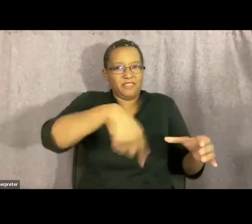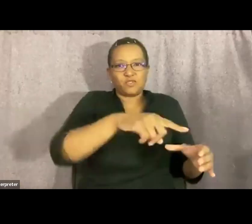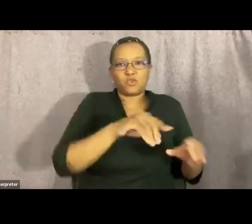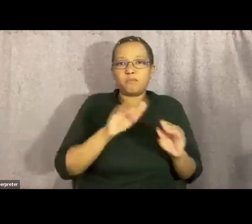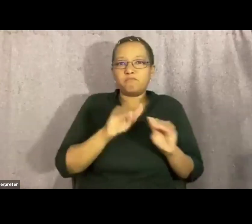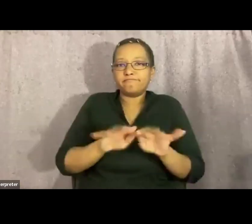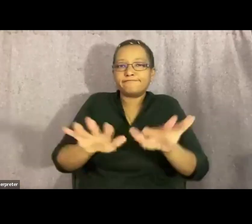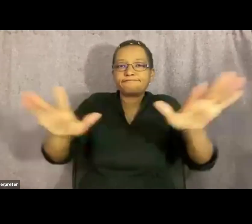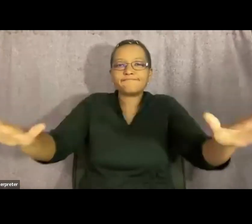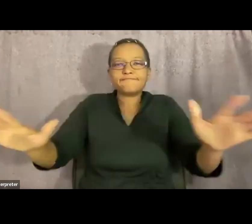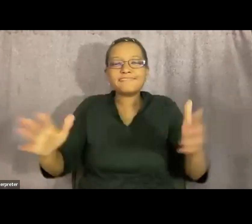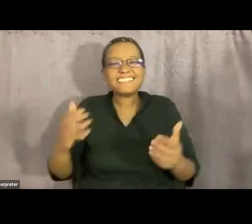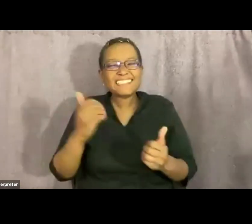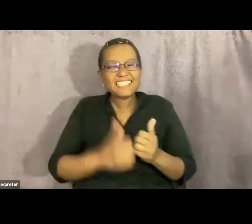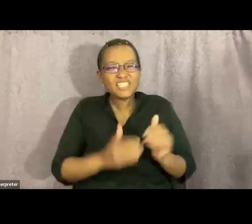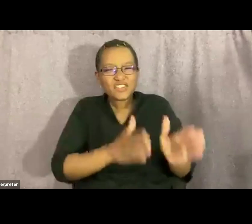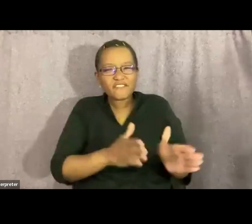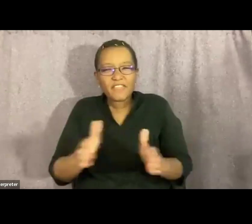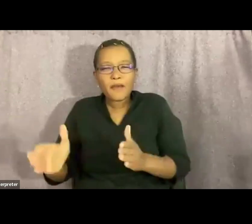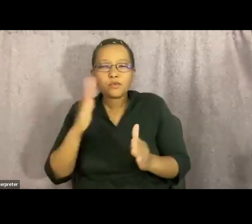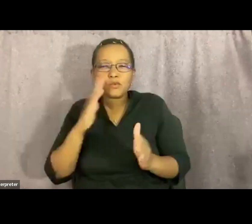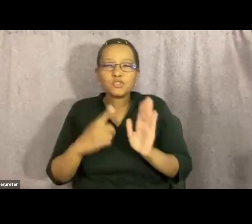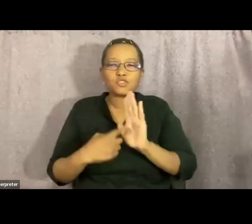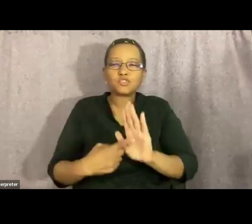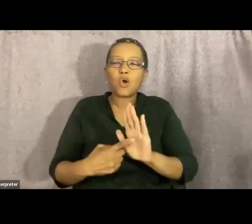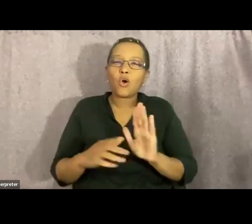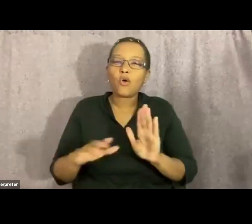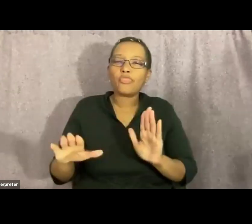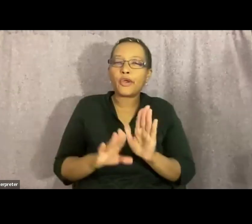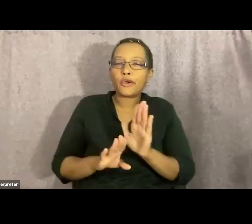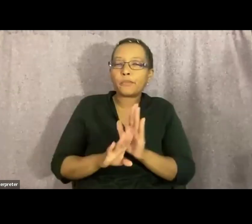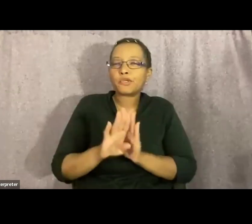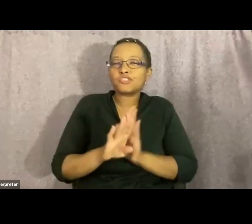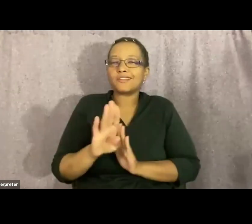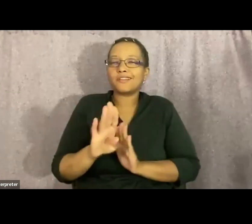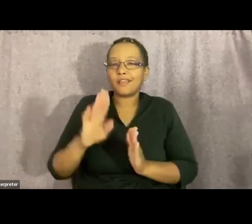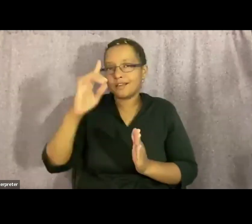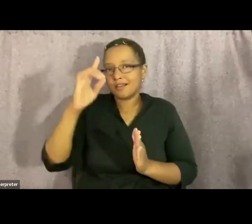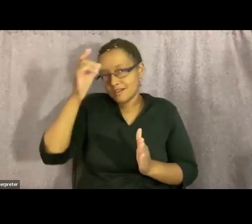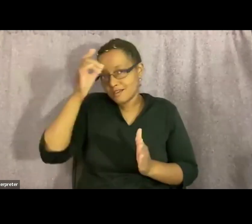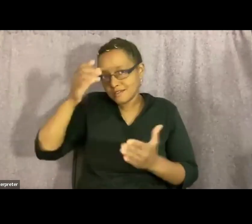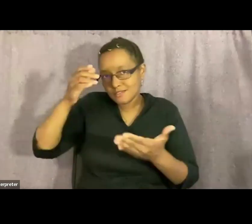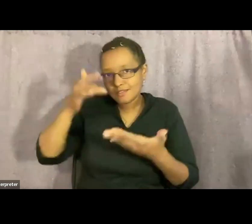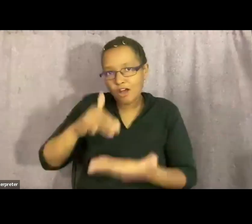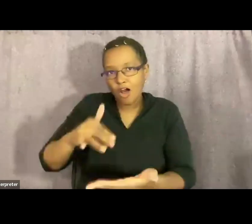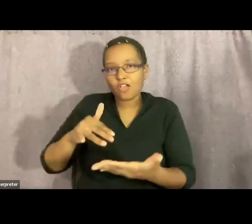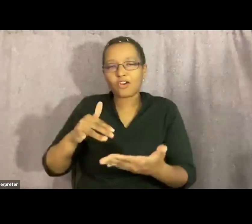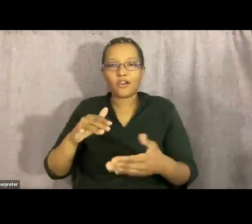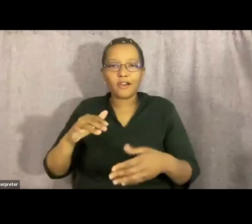their unique shine as an emerging scholar activist in the field of disability studies.